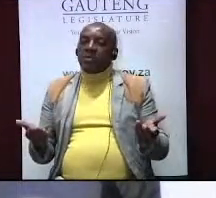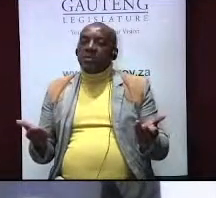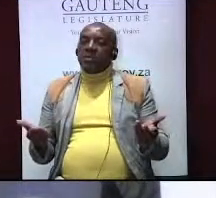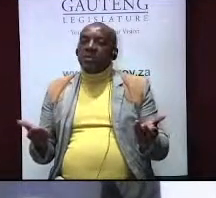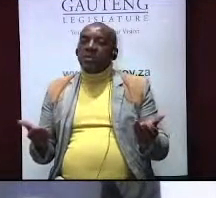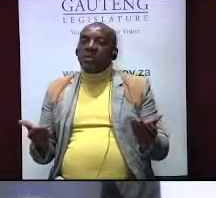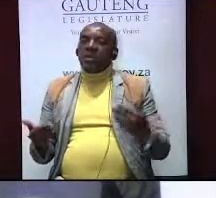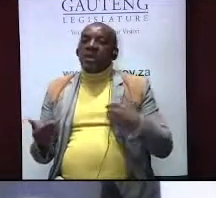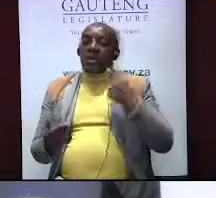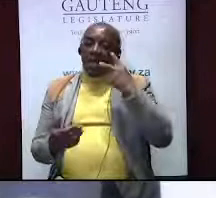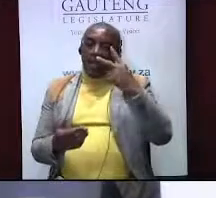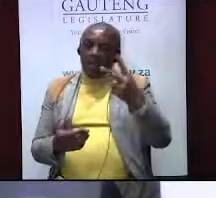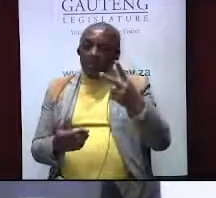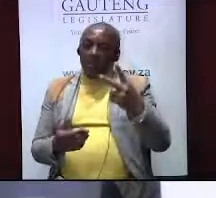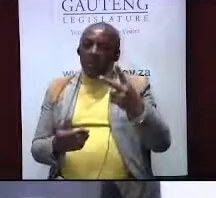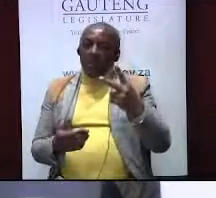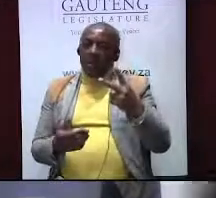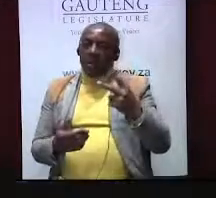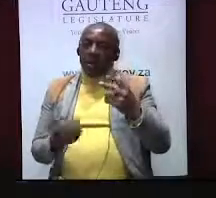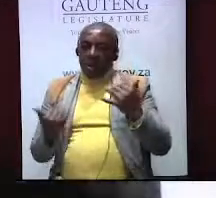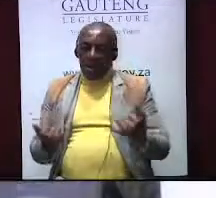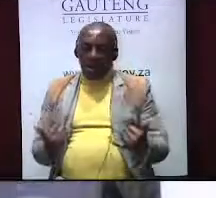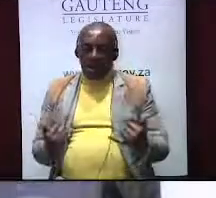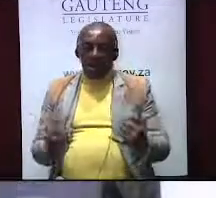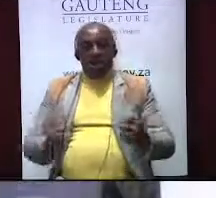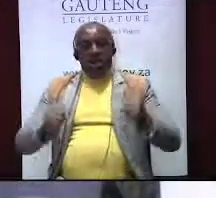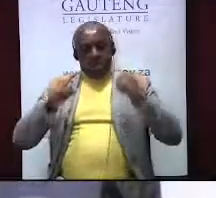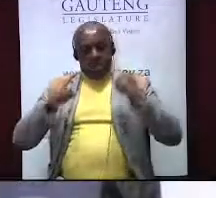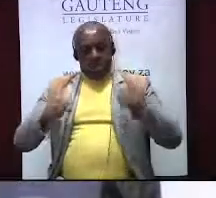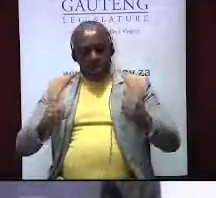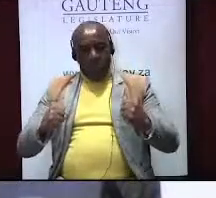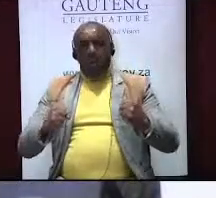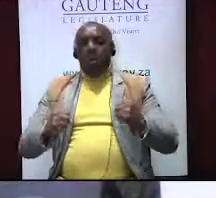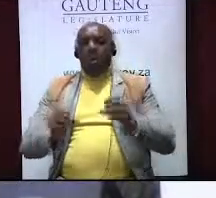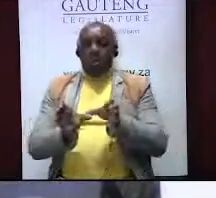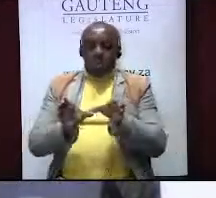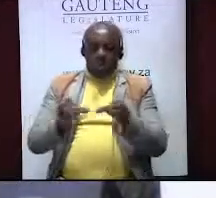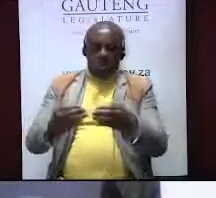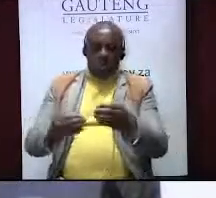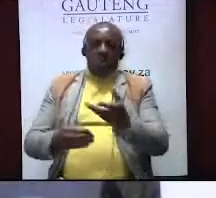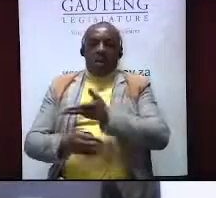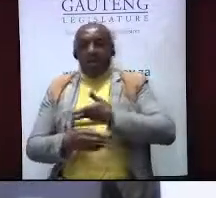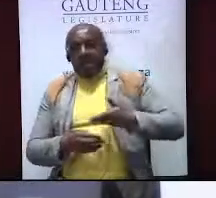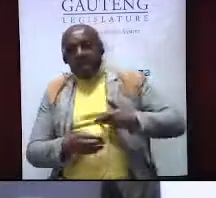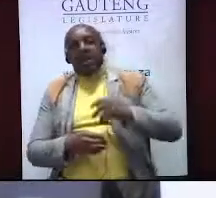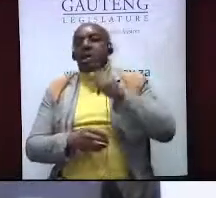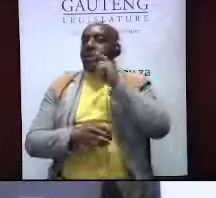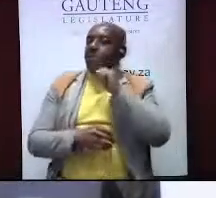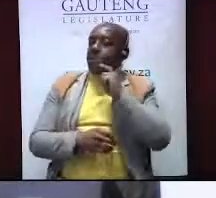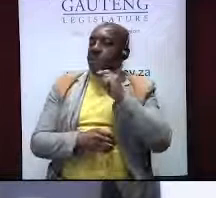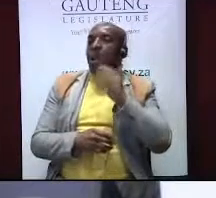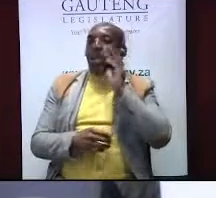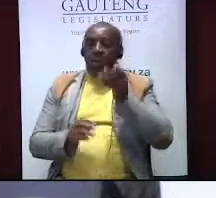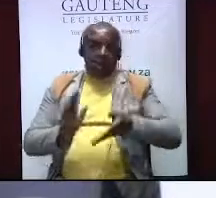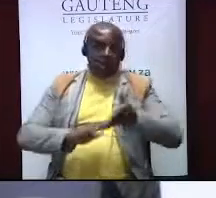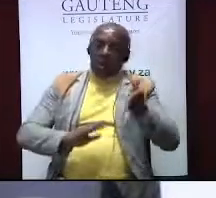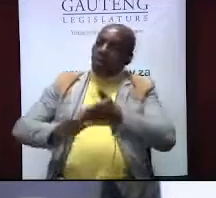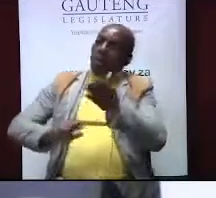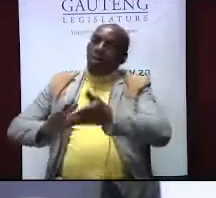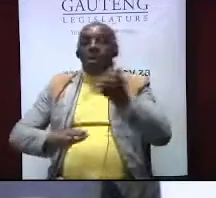And I see before all of I see before me the strong group of women, strong group of men. Let's go out